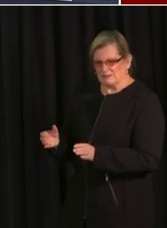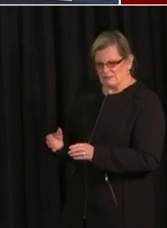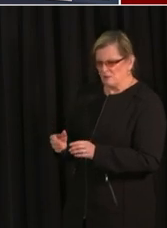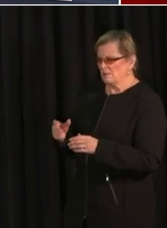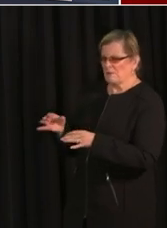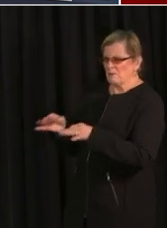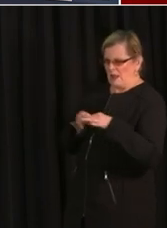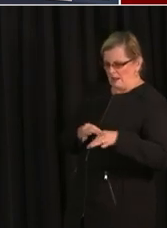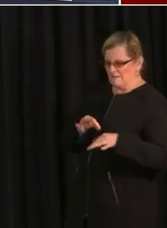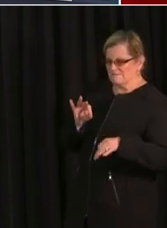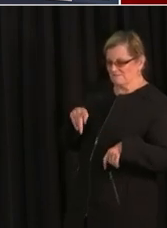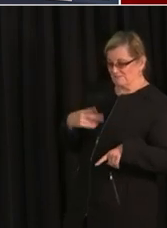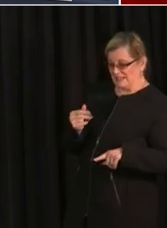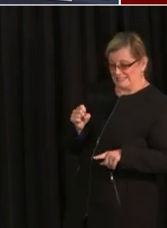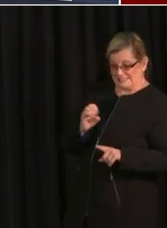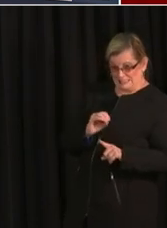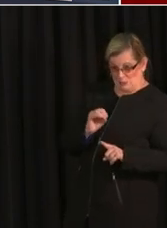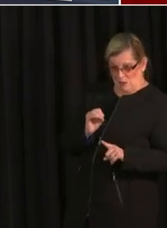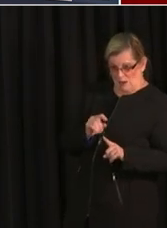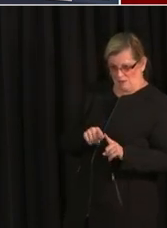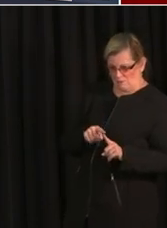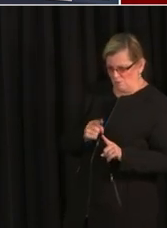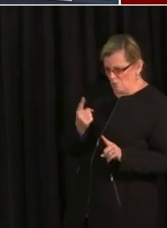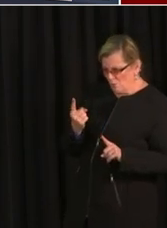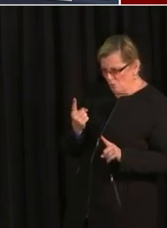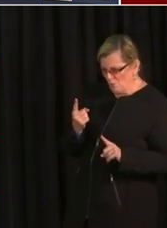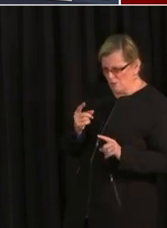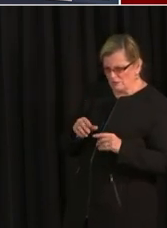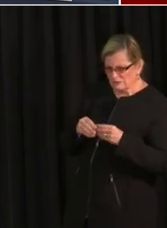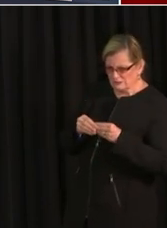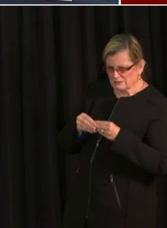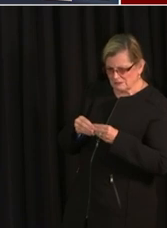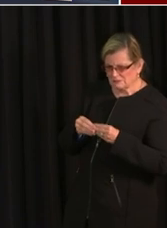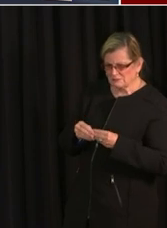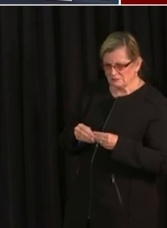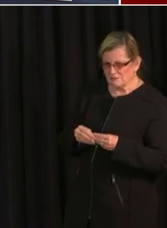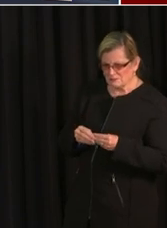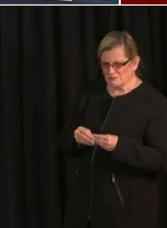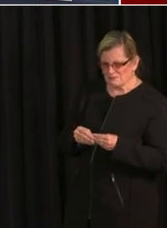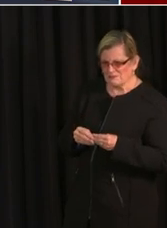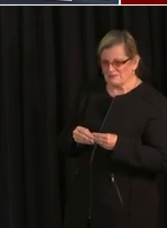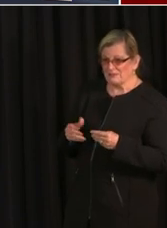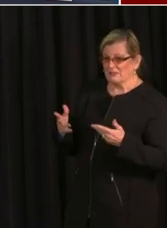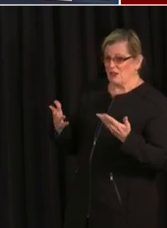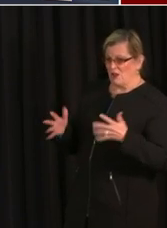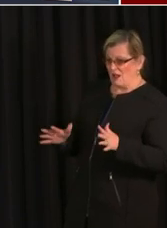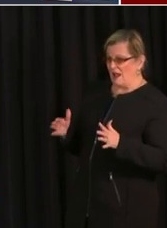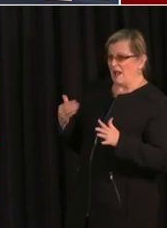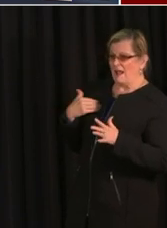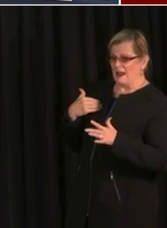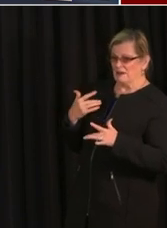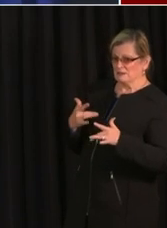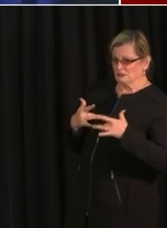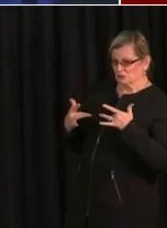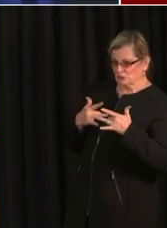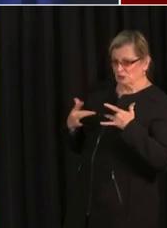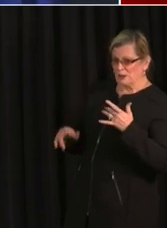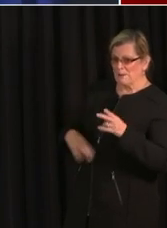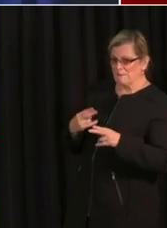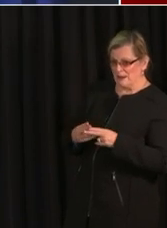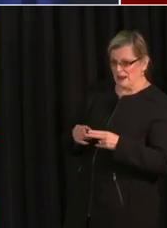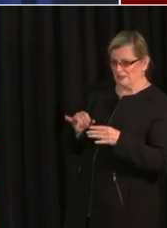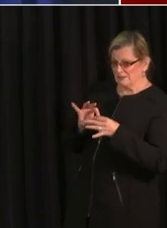Phase 1, we began to have a little bit more of a relaxed posture. We had concerns about hospital capacity related to